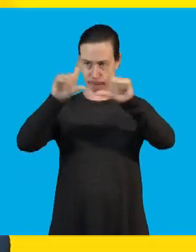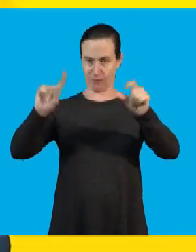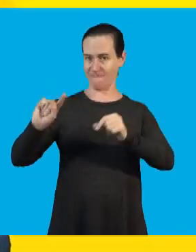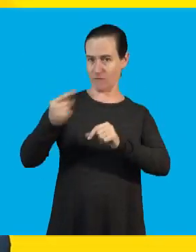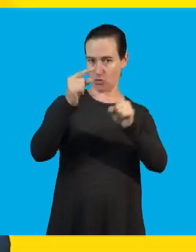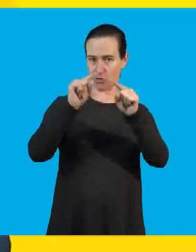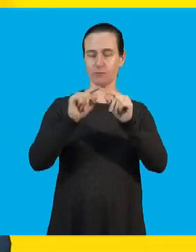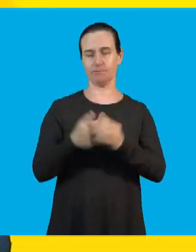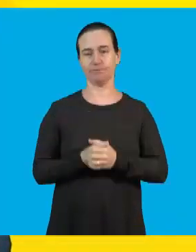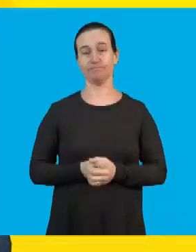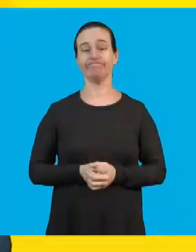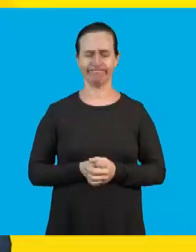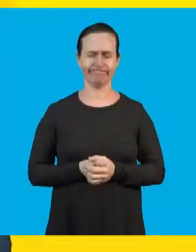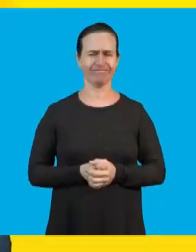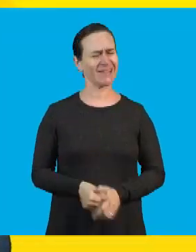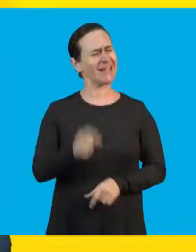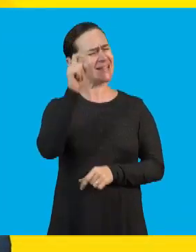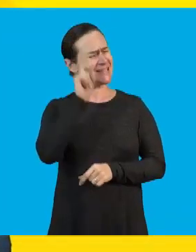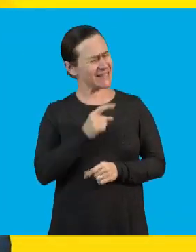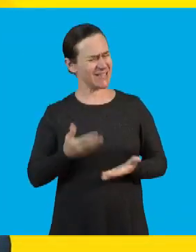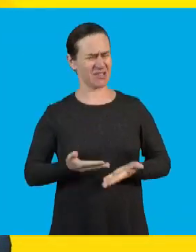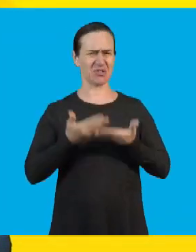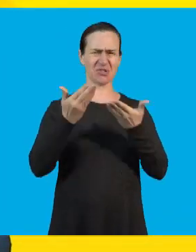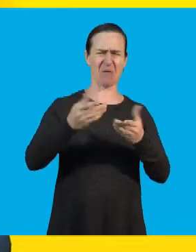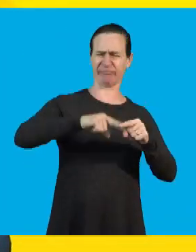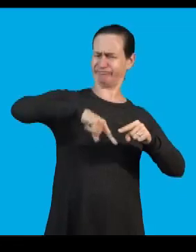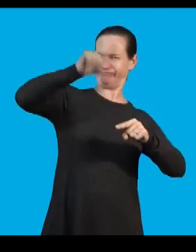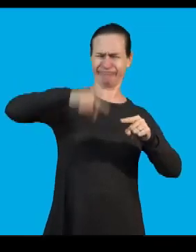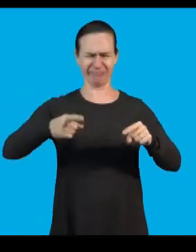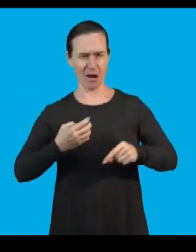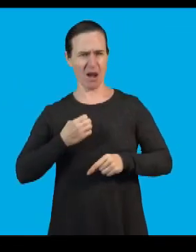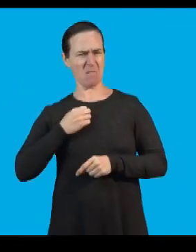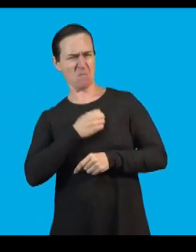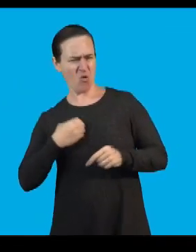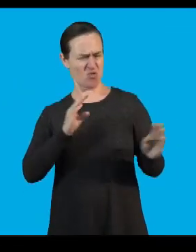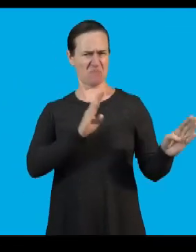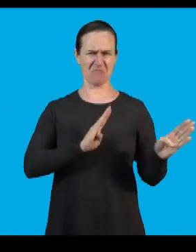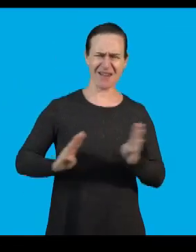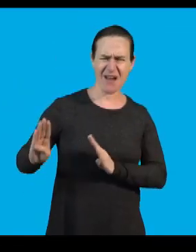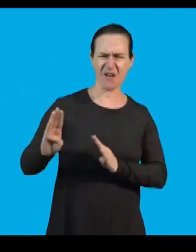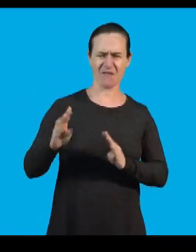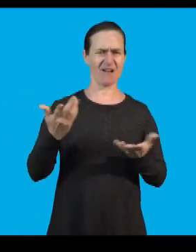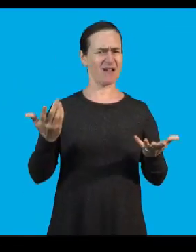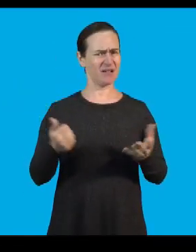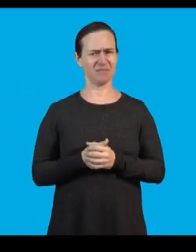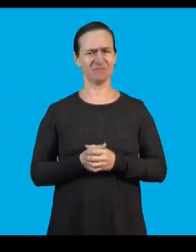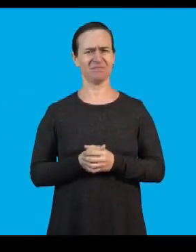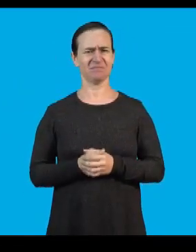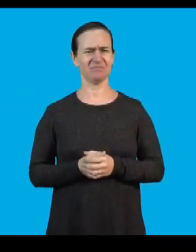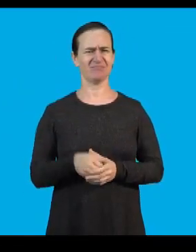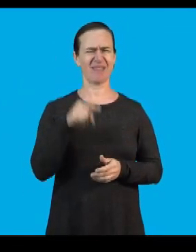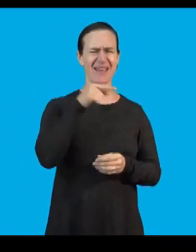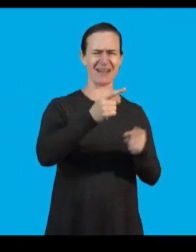a paragraph. So I'll be reading. Teenagers display unpredictable, reckless, and impulsive behavior,